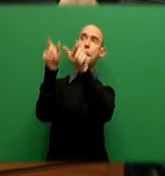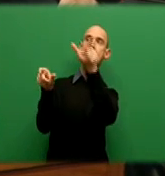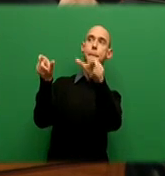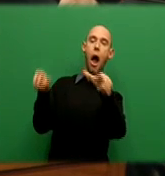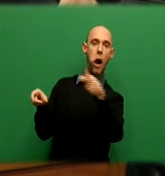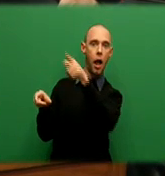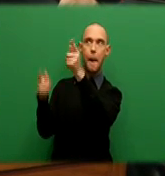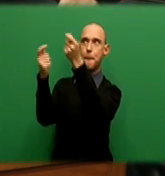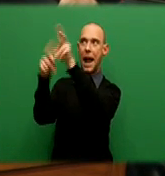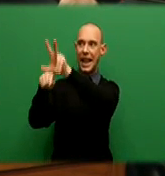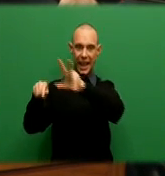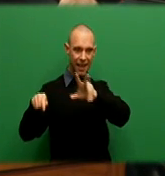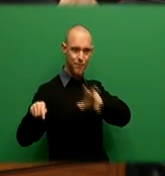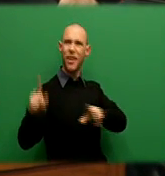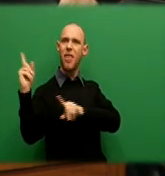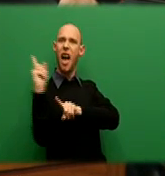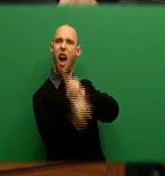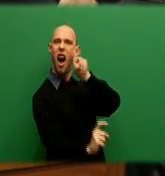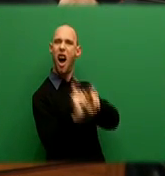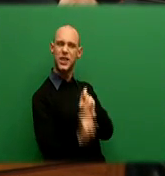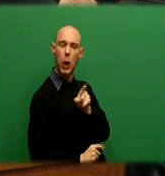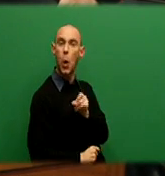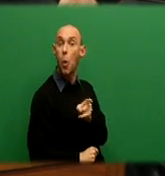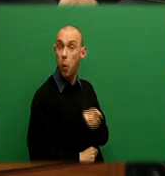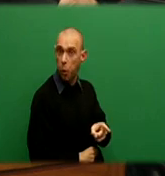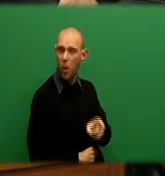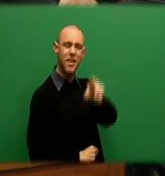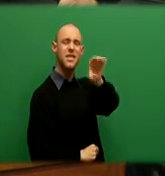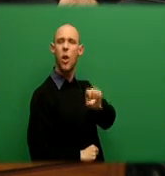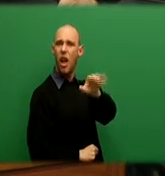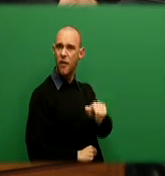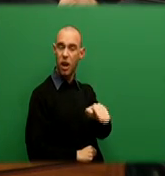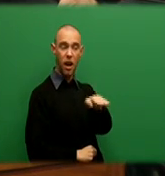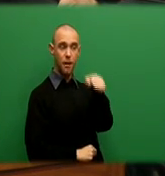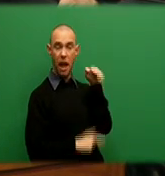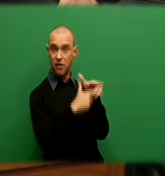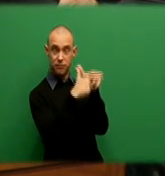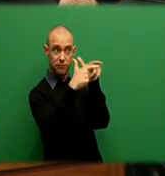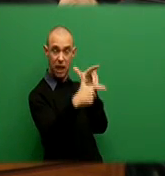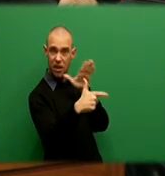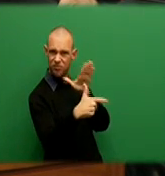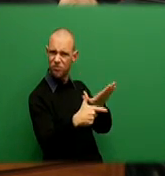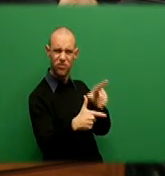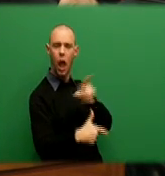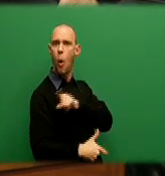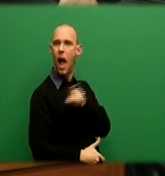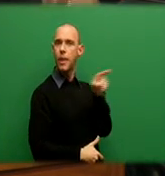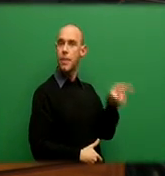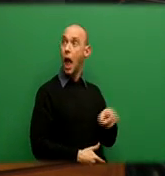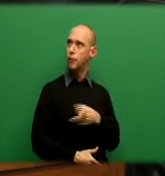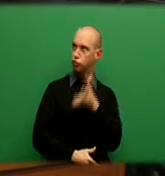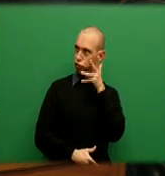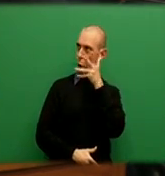of confidence, as well as assuring them that the central bank will adhere to the price stability